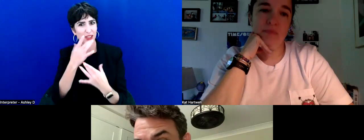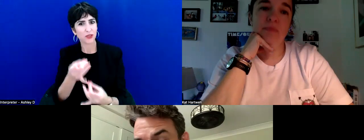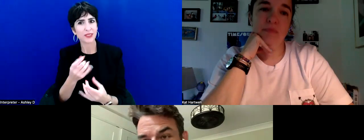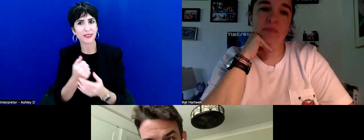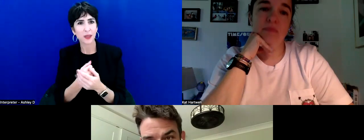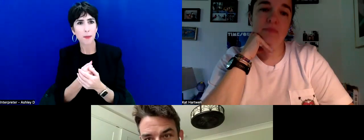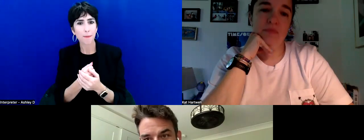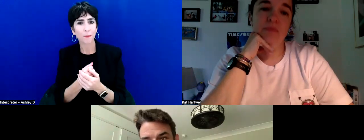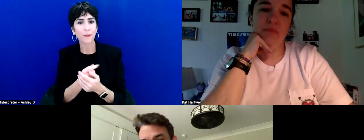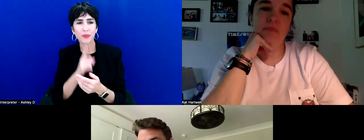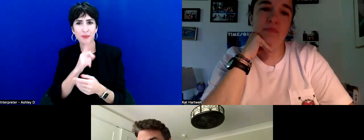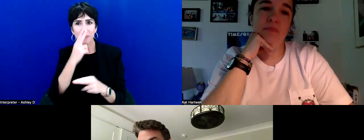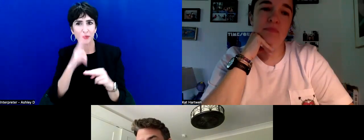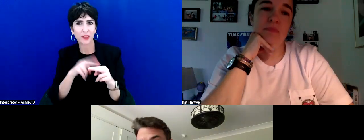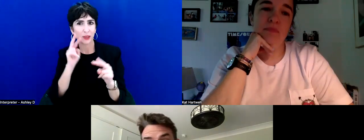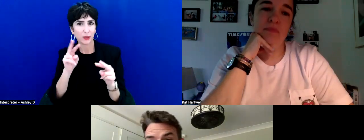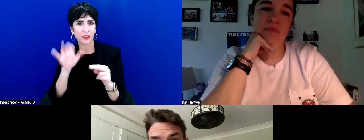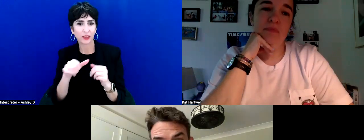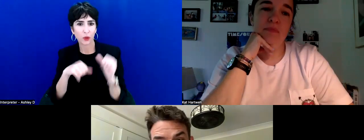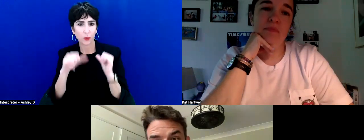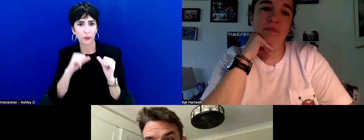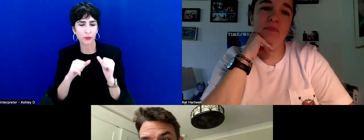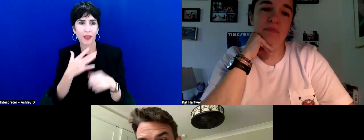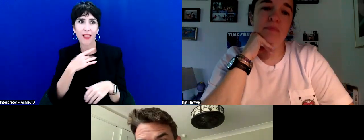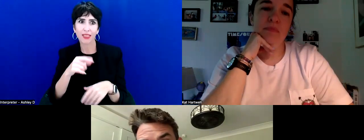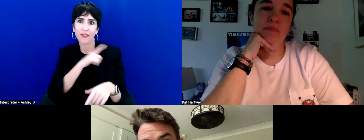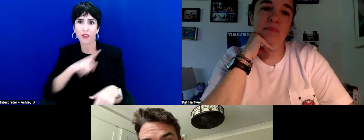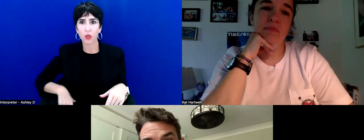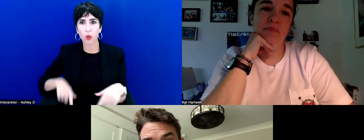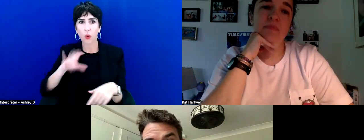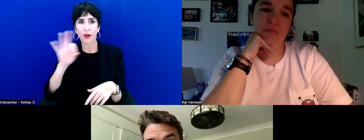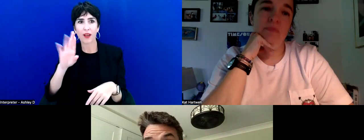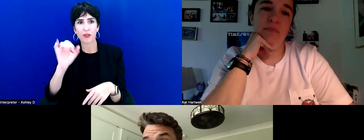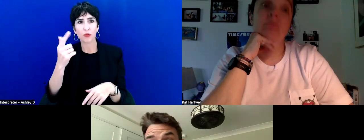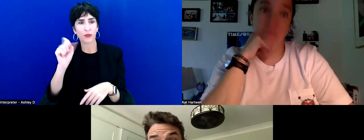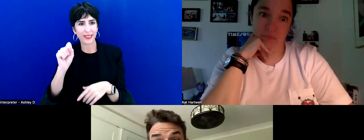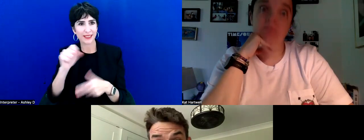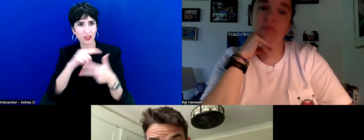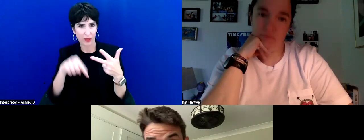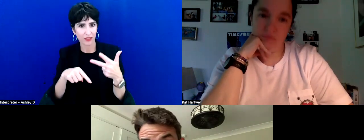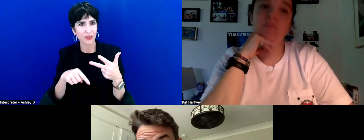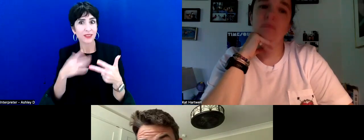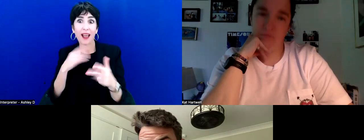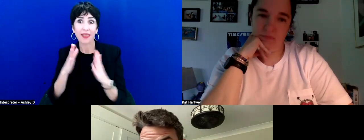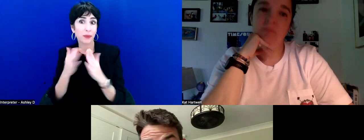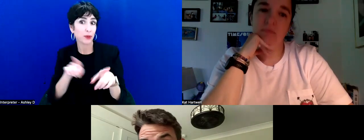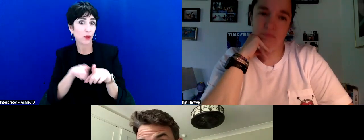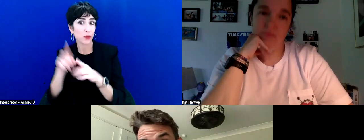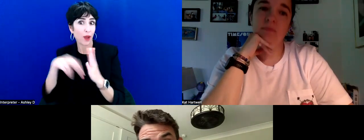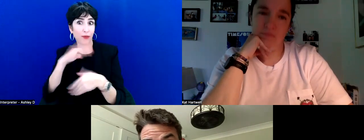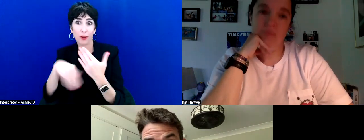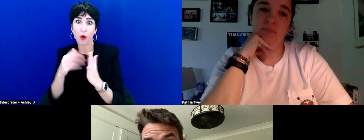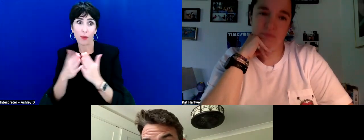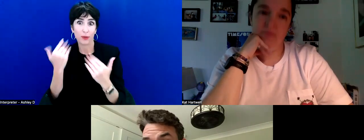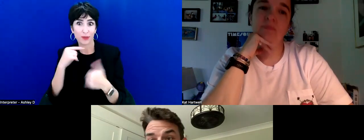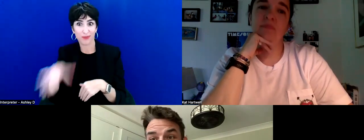actually, and it's been pretty fun. I love the Lord of the Rings trilogy. I actually like the books as well. I read all the books when I